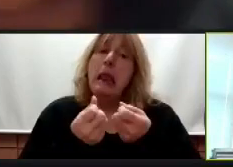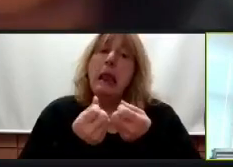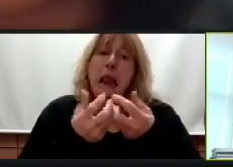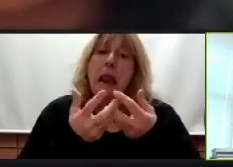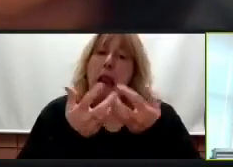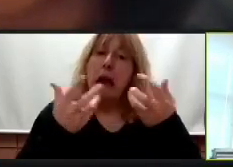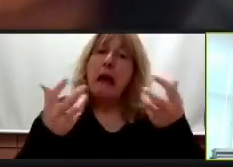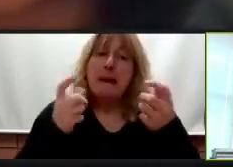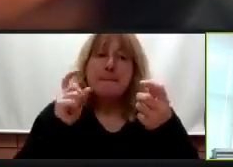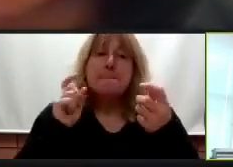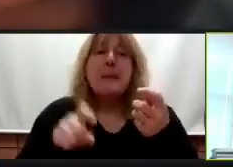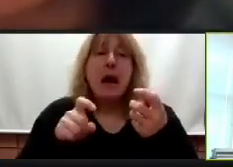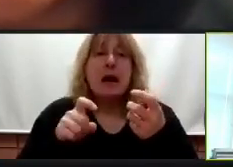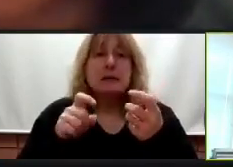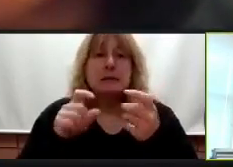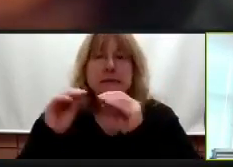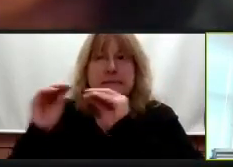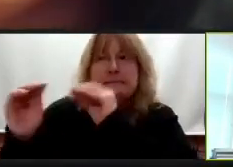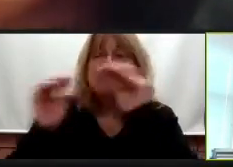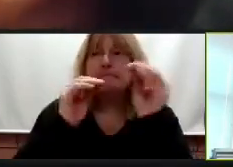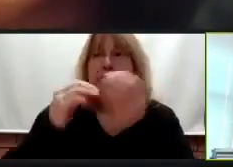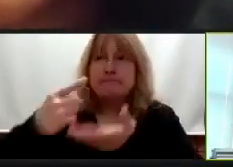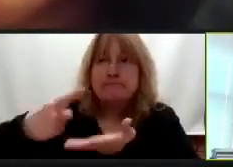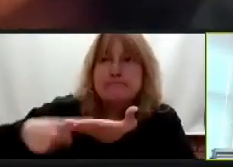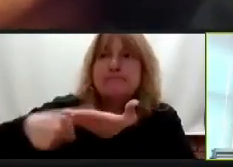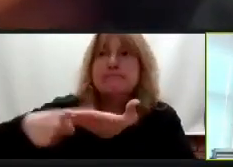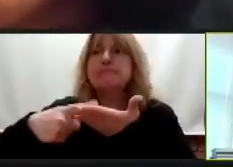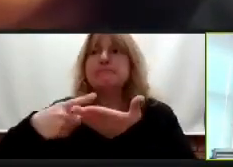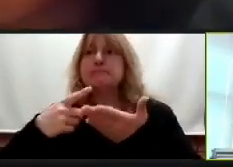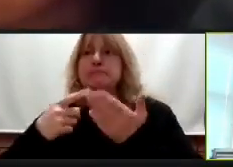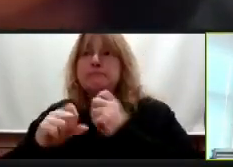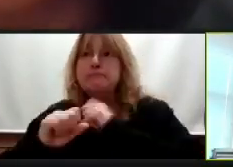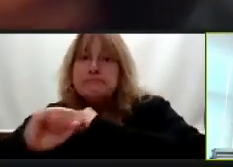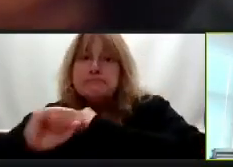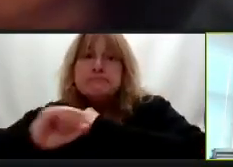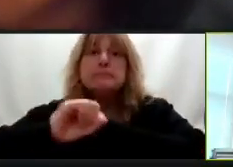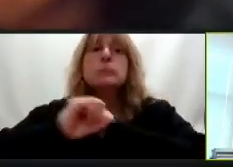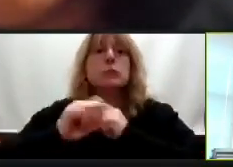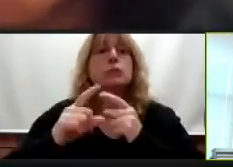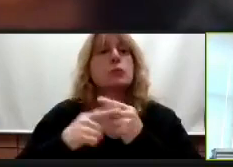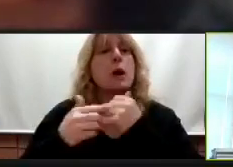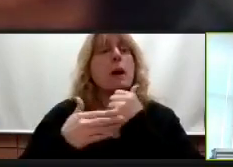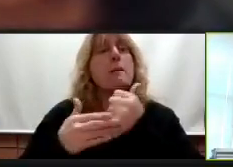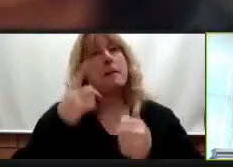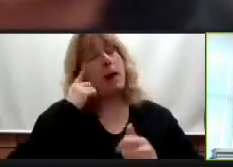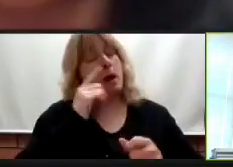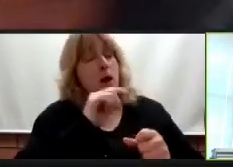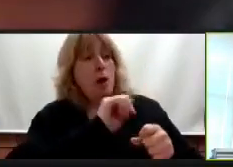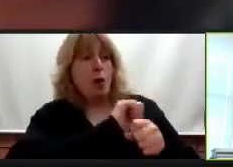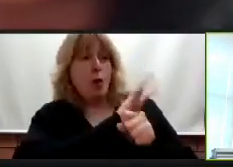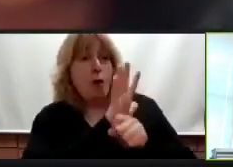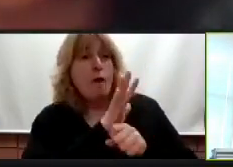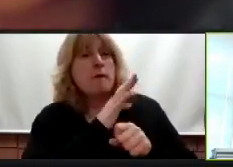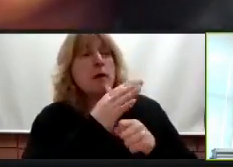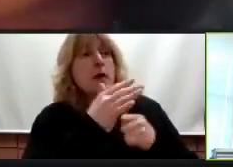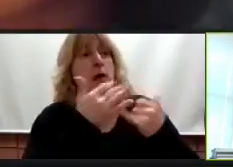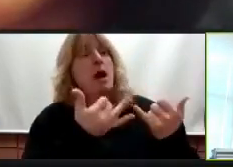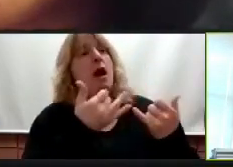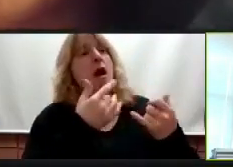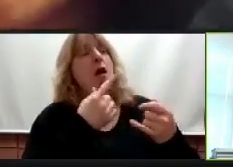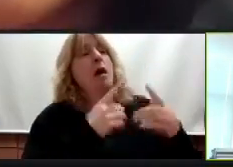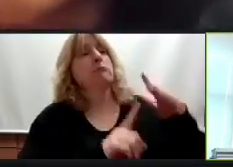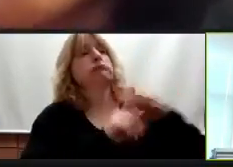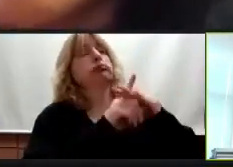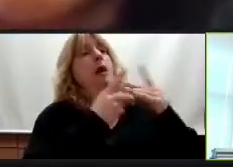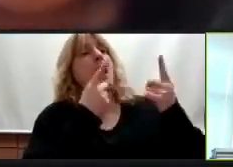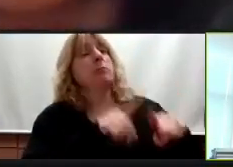also, that COVID has also helped us, or the pandemic has also helped us, to think about all of these things differently. You know, how we're